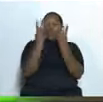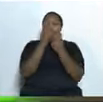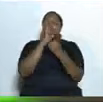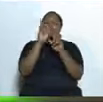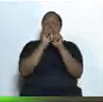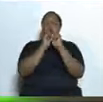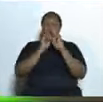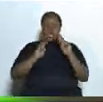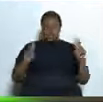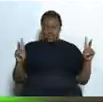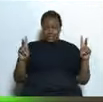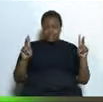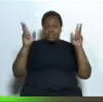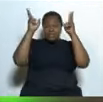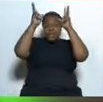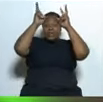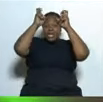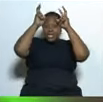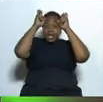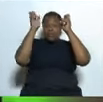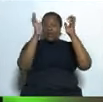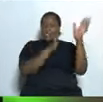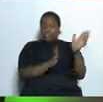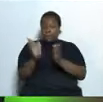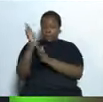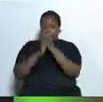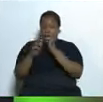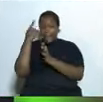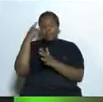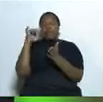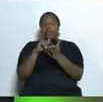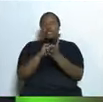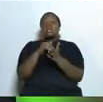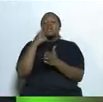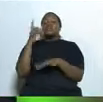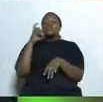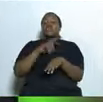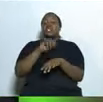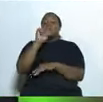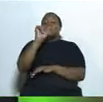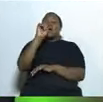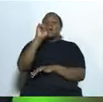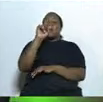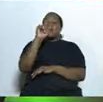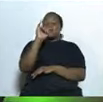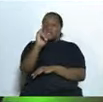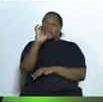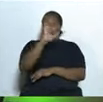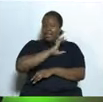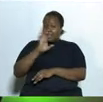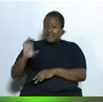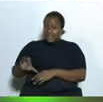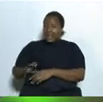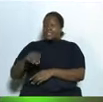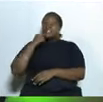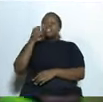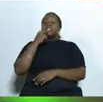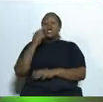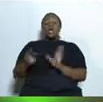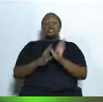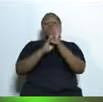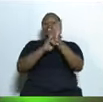You see, the devil is preparing for that right now. So when the Antichrist claims to be the representative of